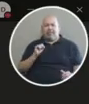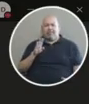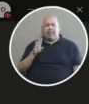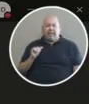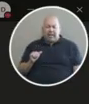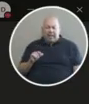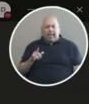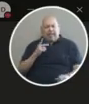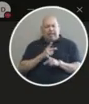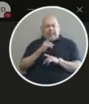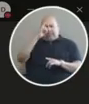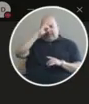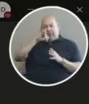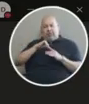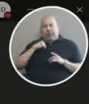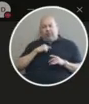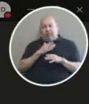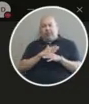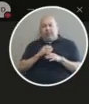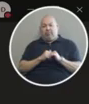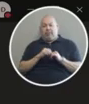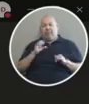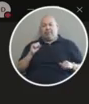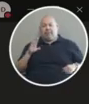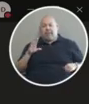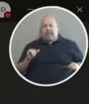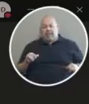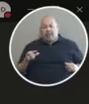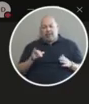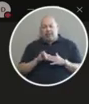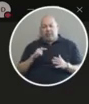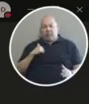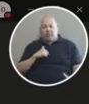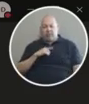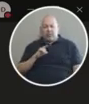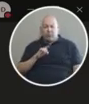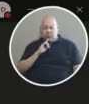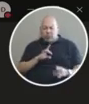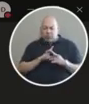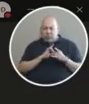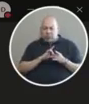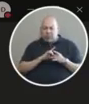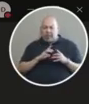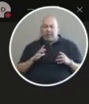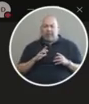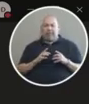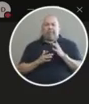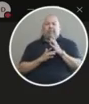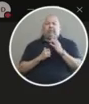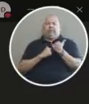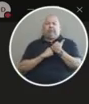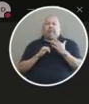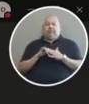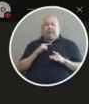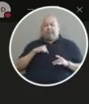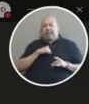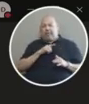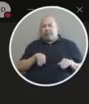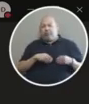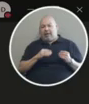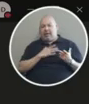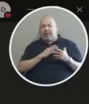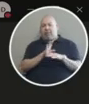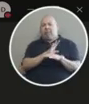SBA. Keep in mind, we are partnered with the SBA. We do coordinate a lot of the technical assistance that they provide